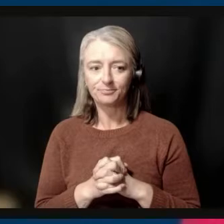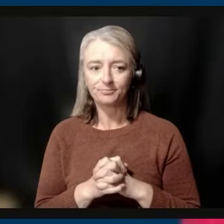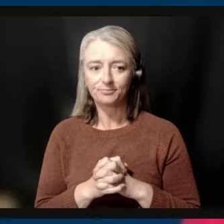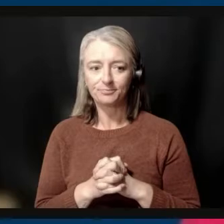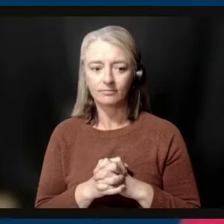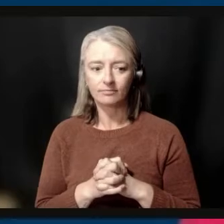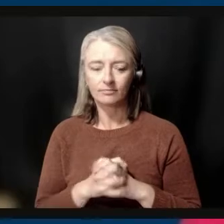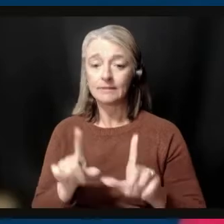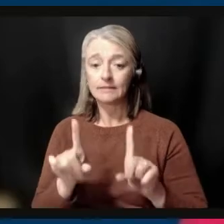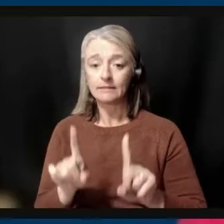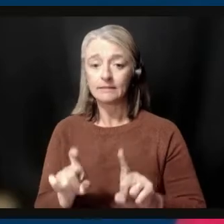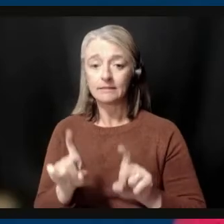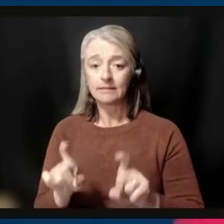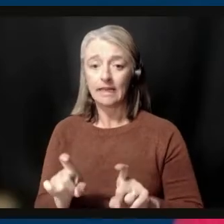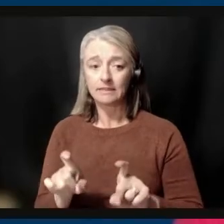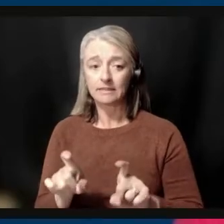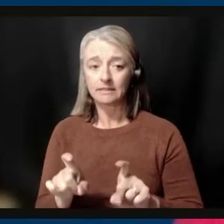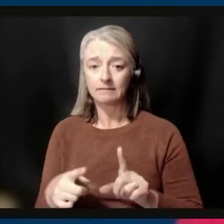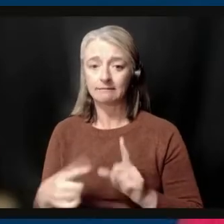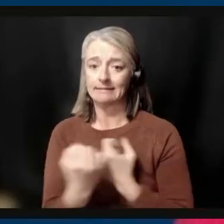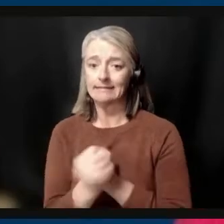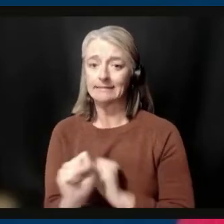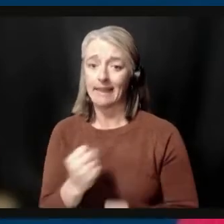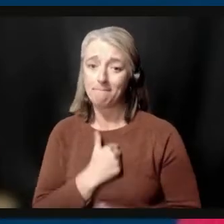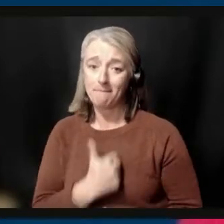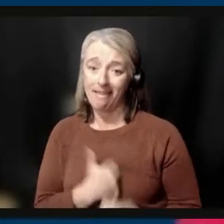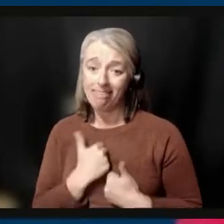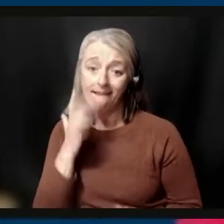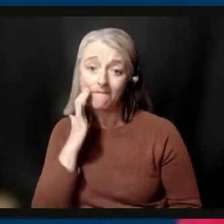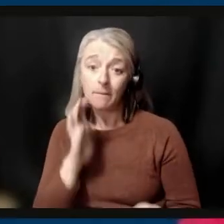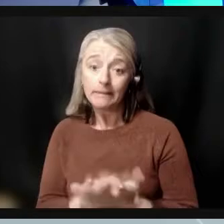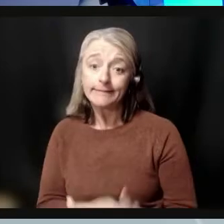test really kind of saved my life, I believe.